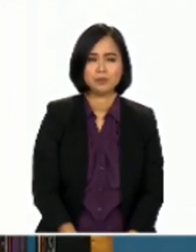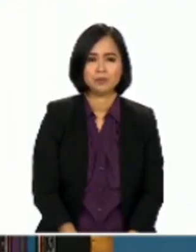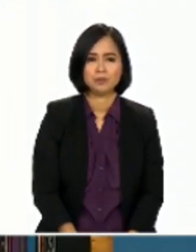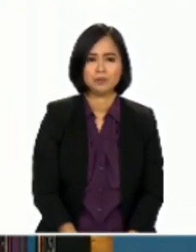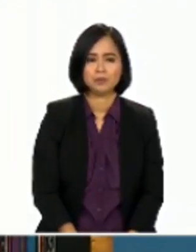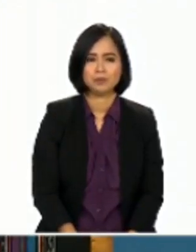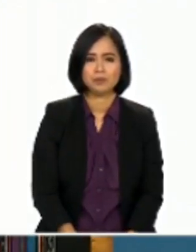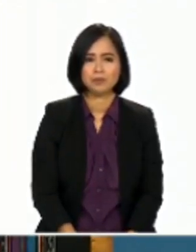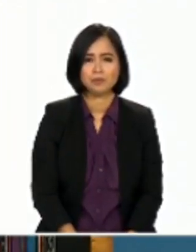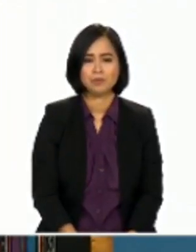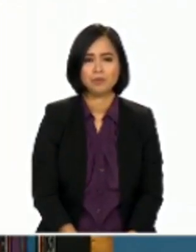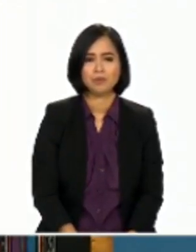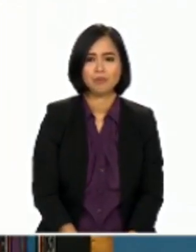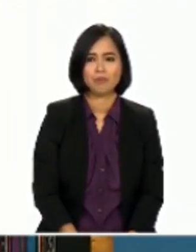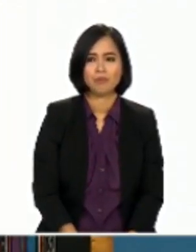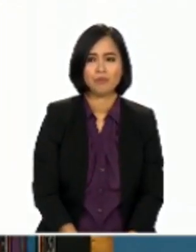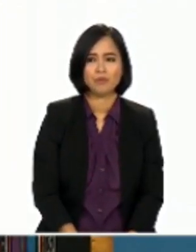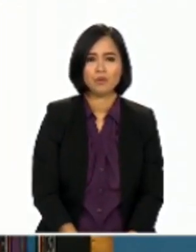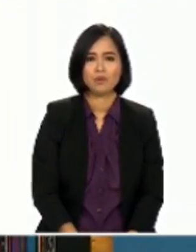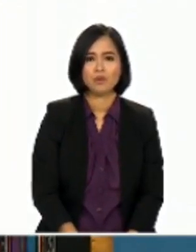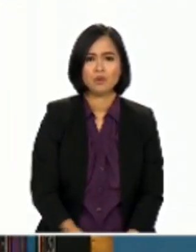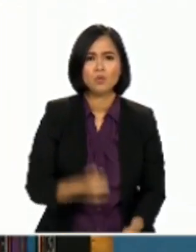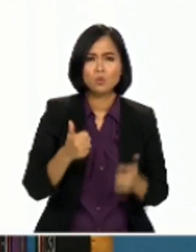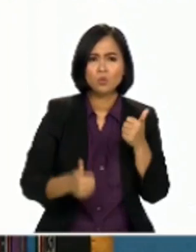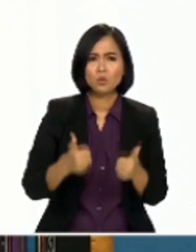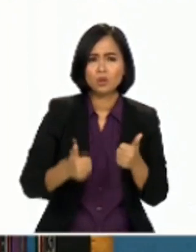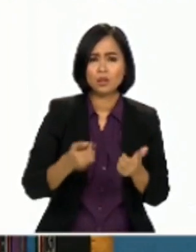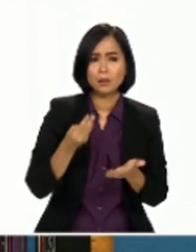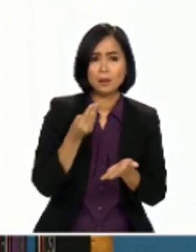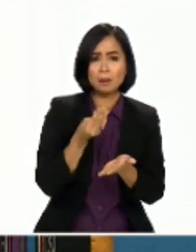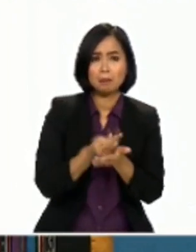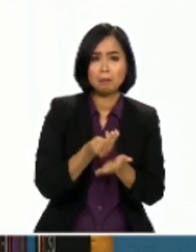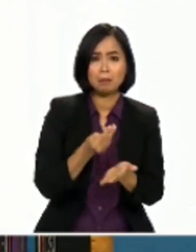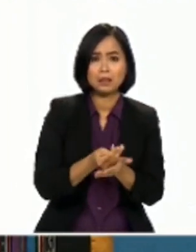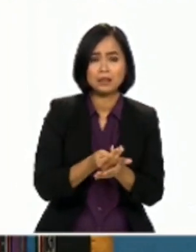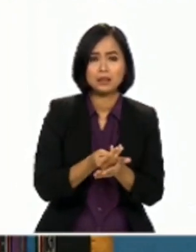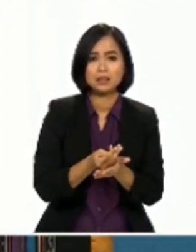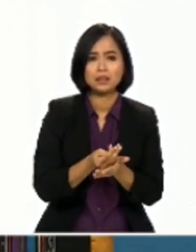From where the money in our pockets come